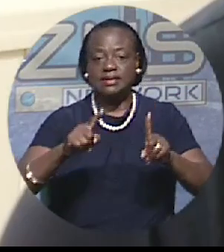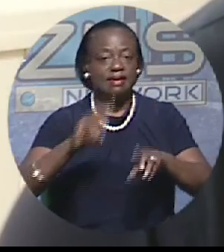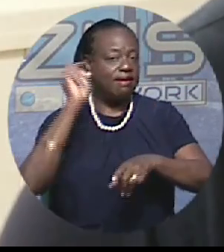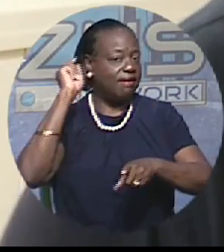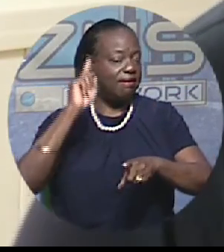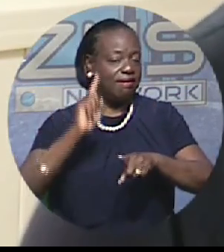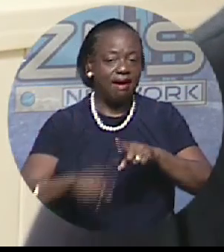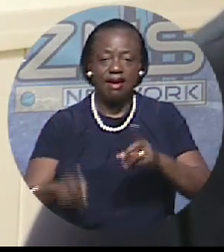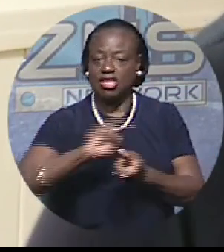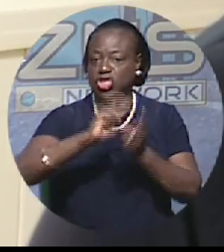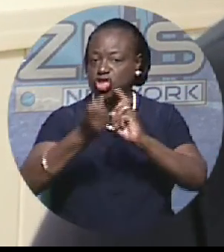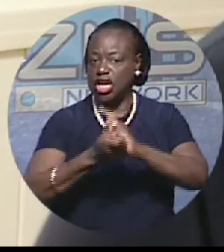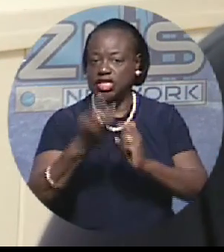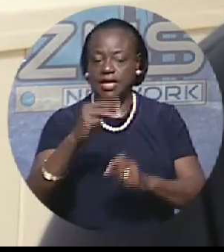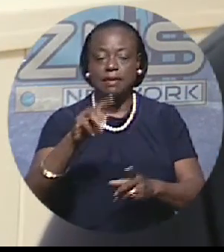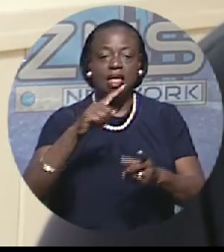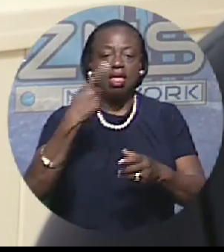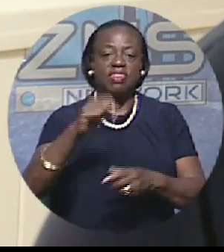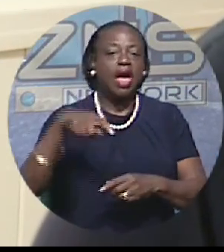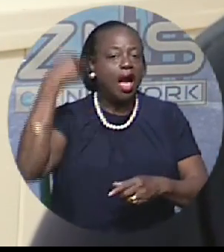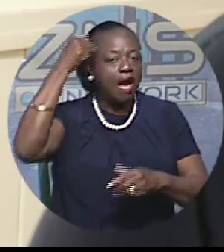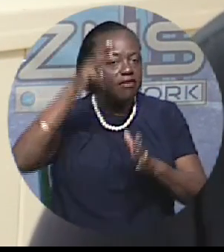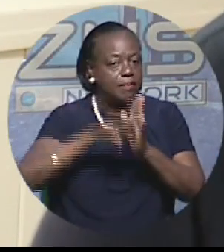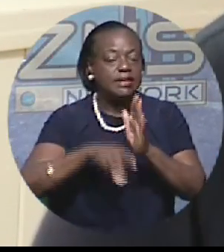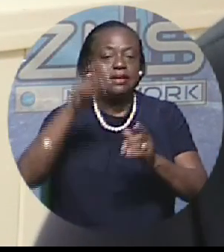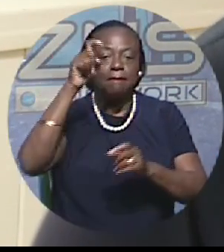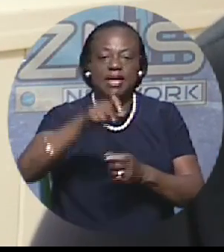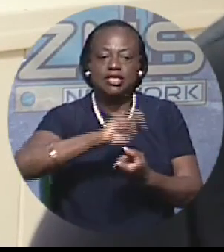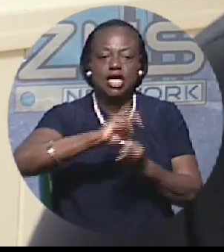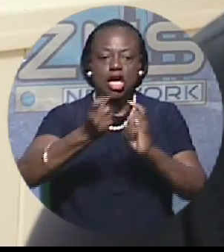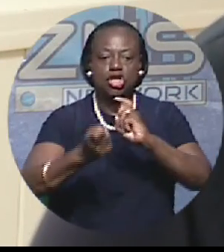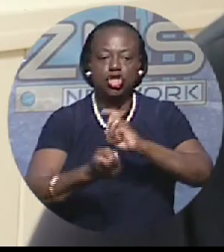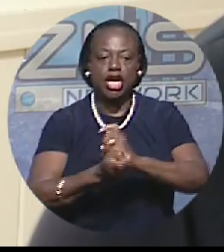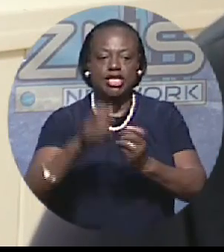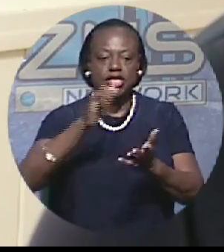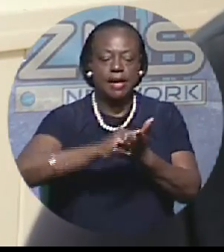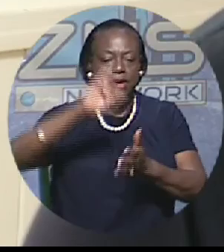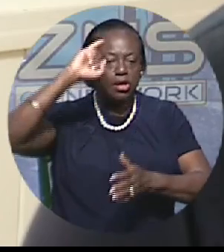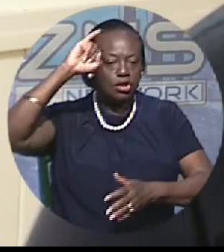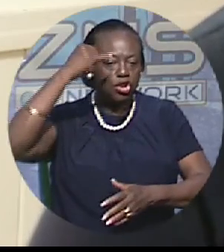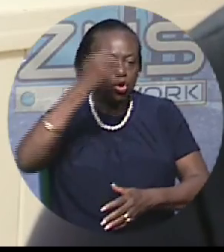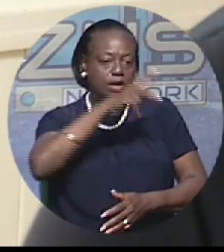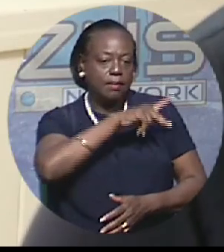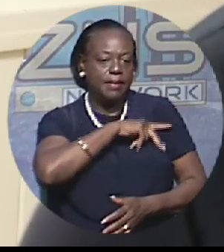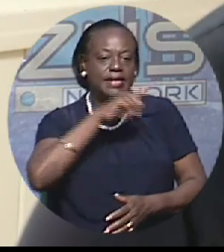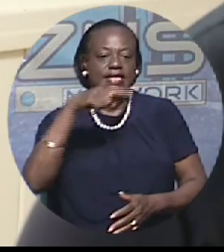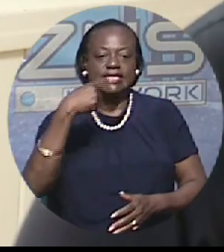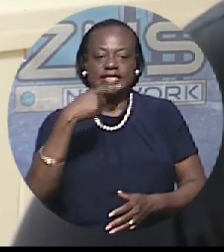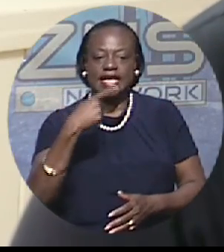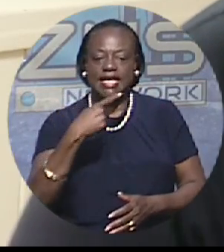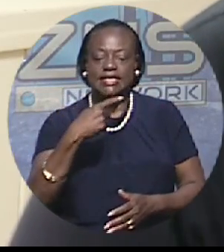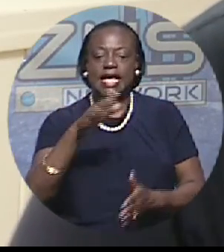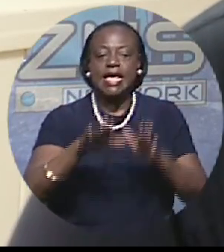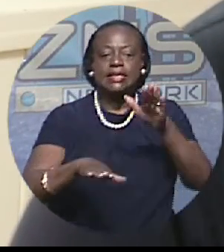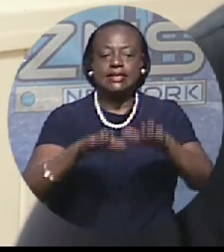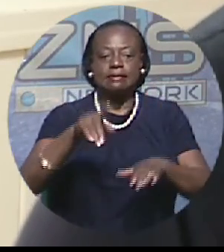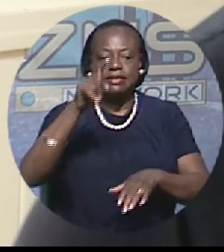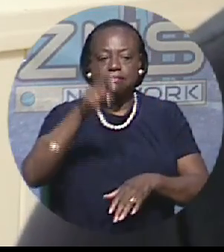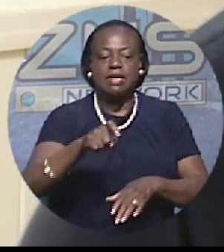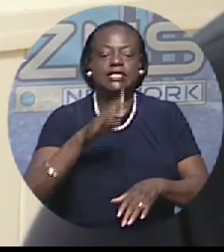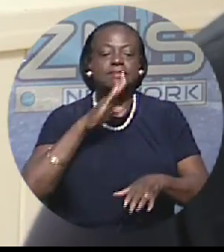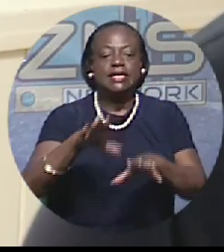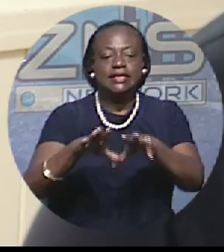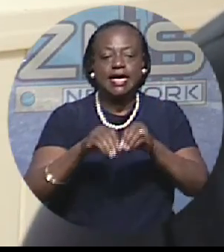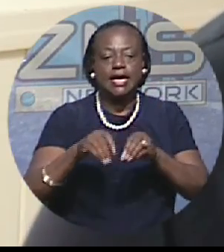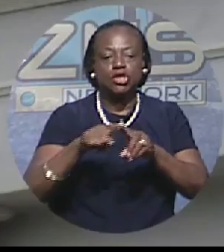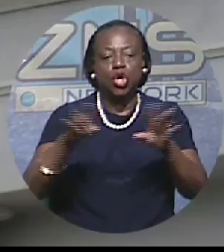them. Bahamas Public Services Union President John Pinder said urgent steps must be taken to close the loopholes in the law, which